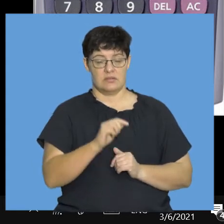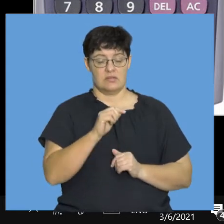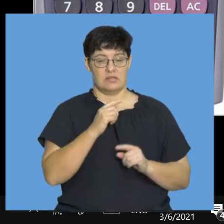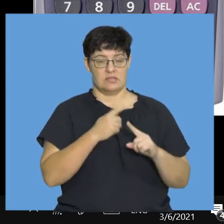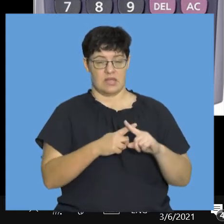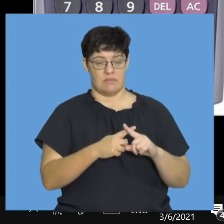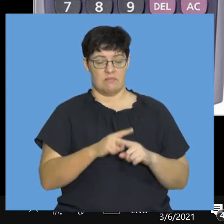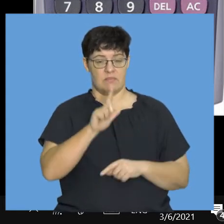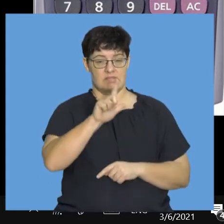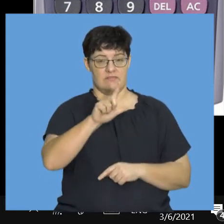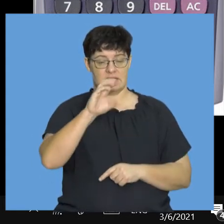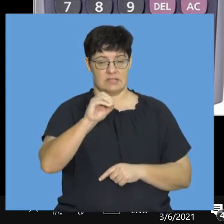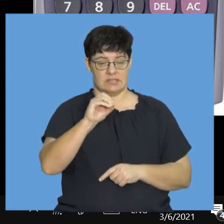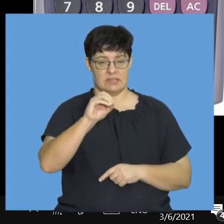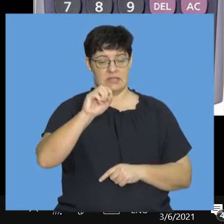70,000